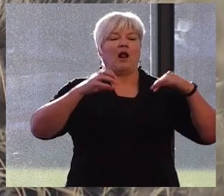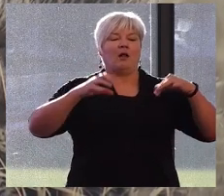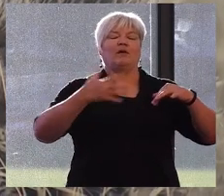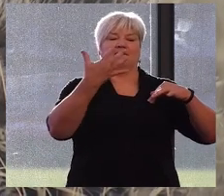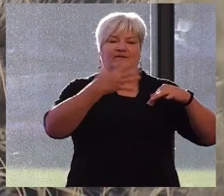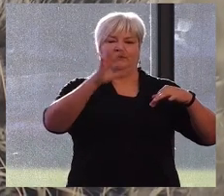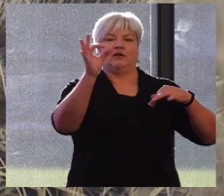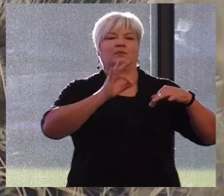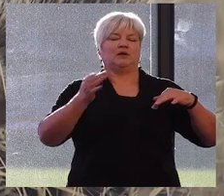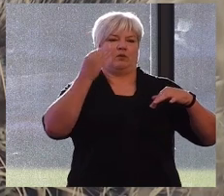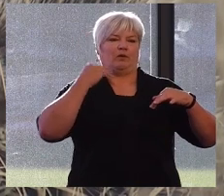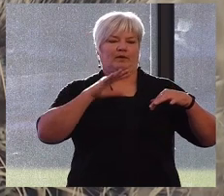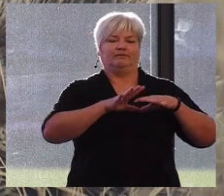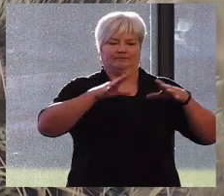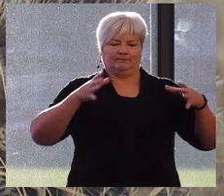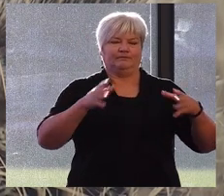Parliament.